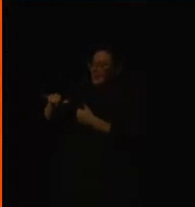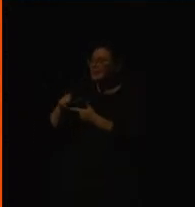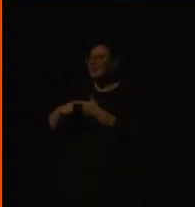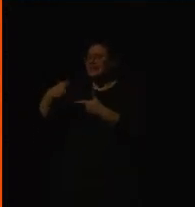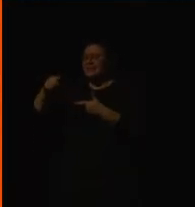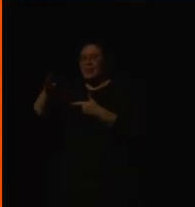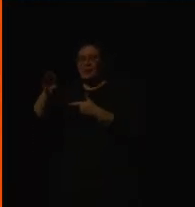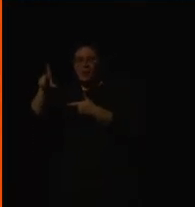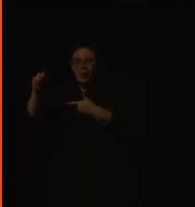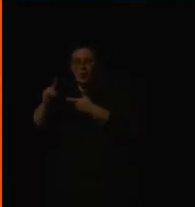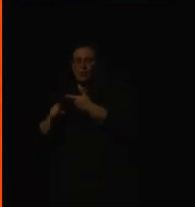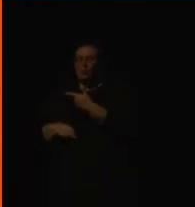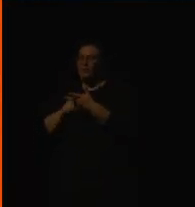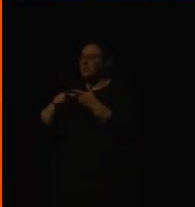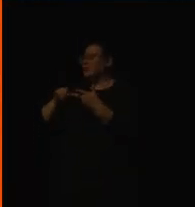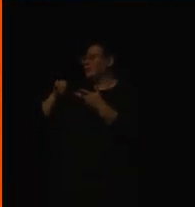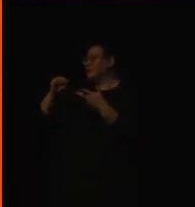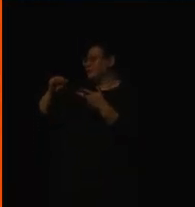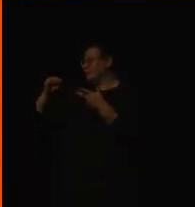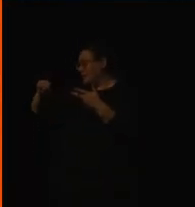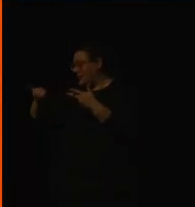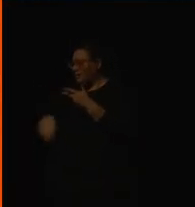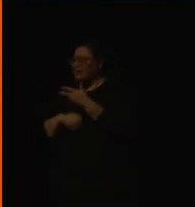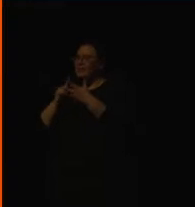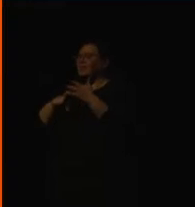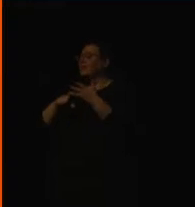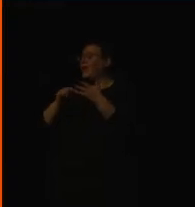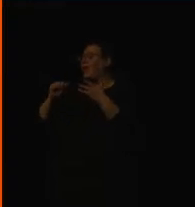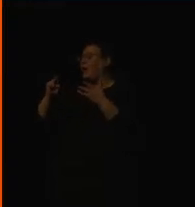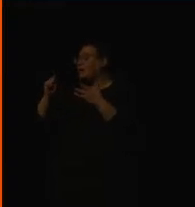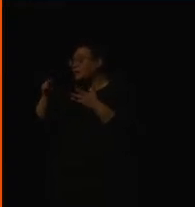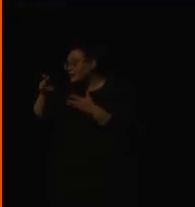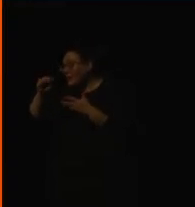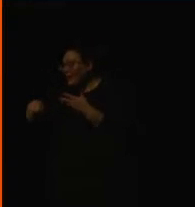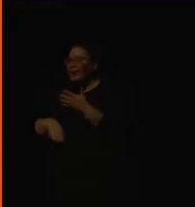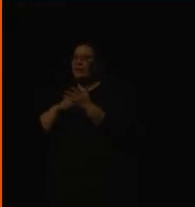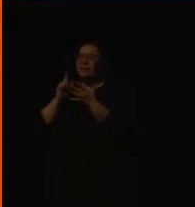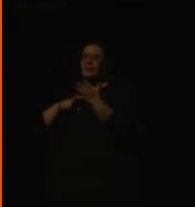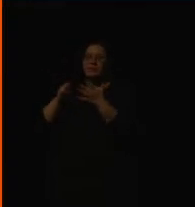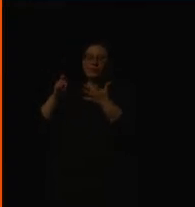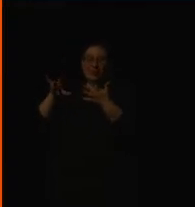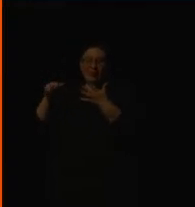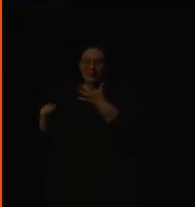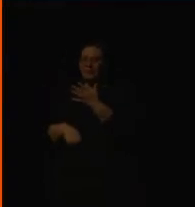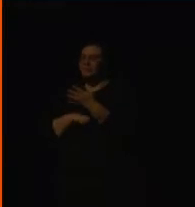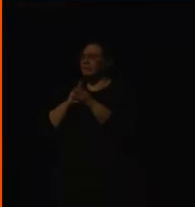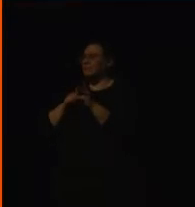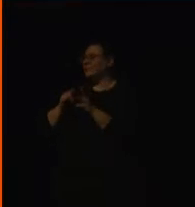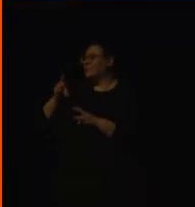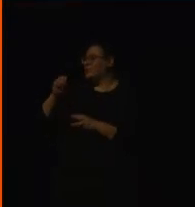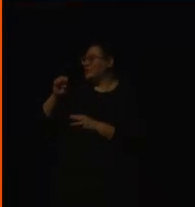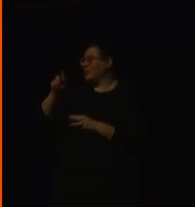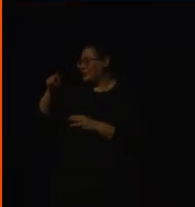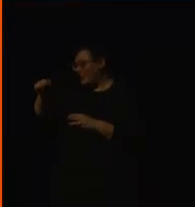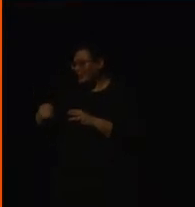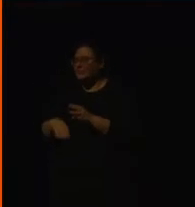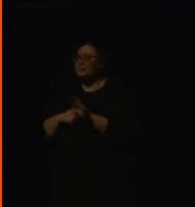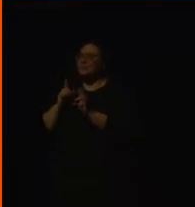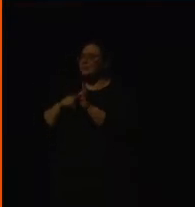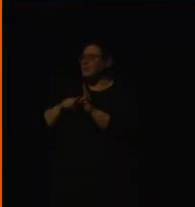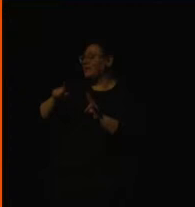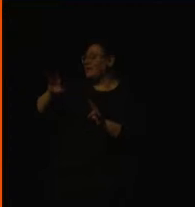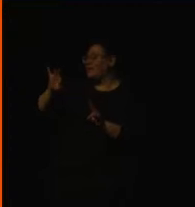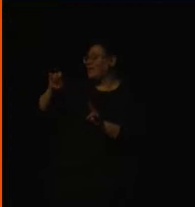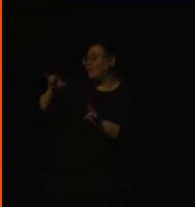Pablo, Isai, Andrea, Mario, Rosalba,